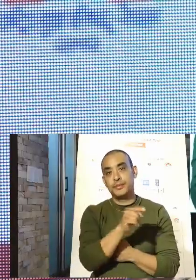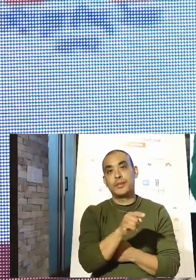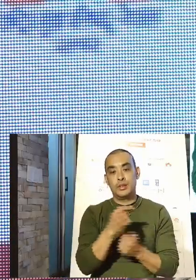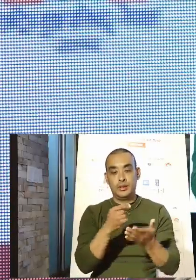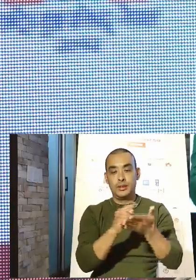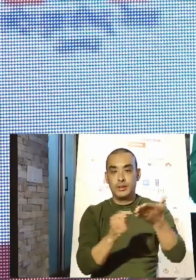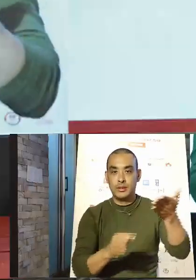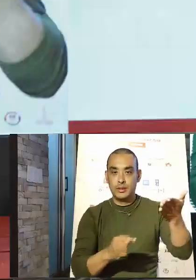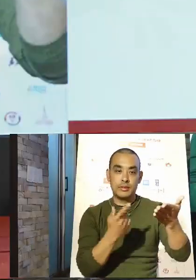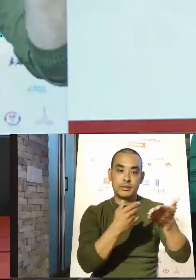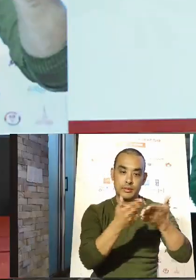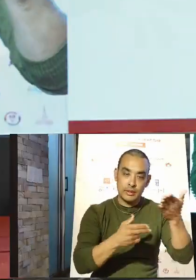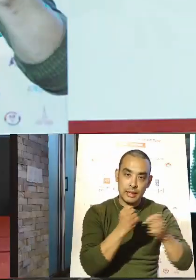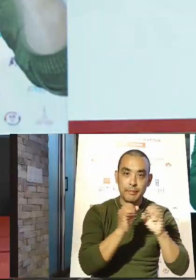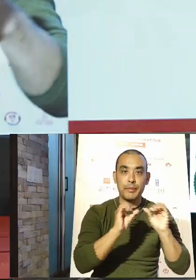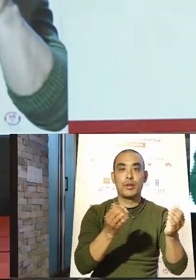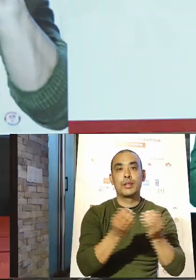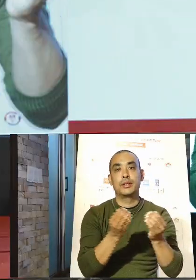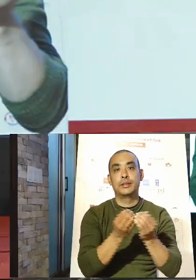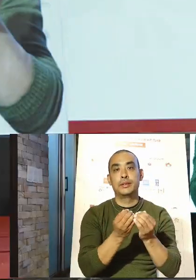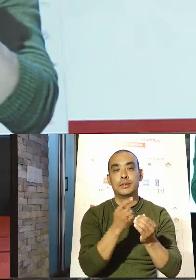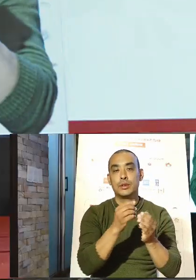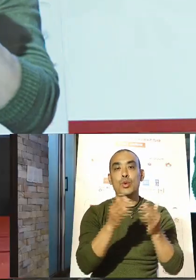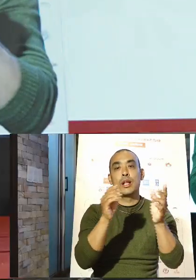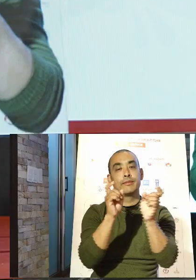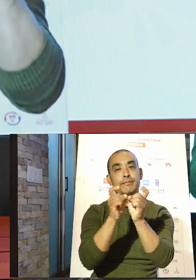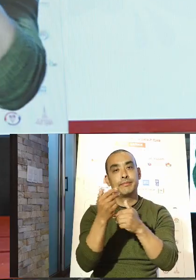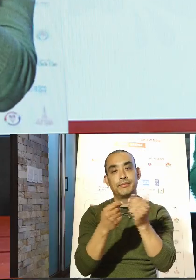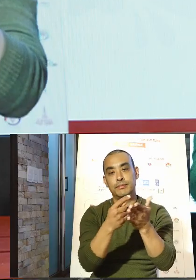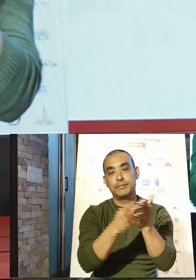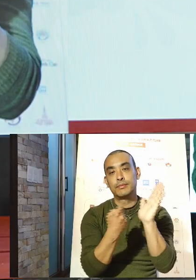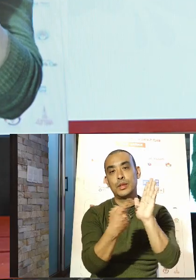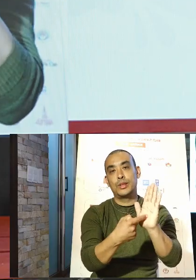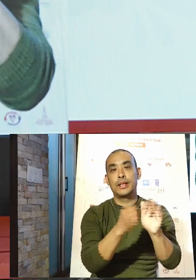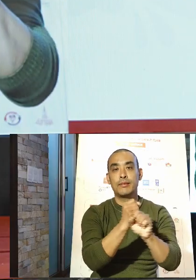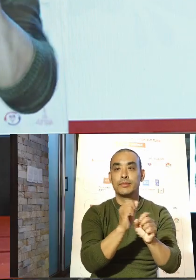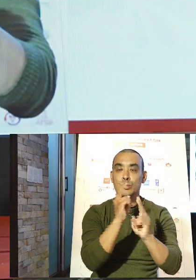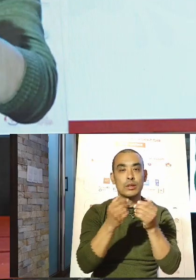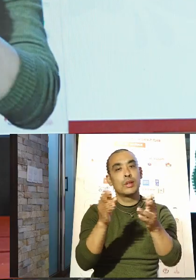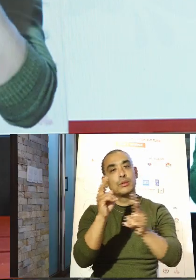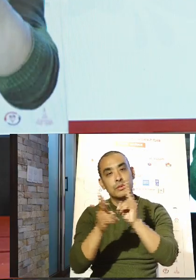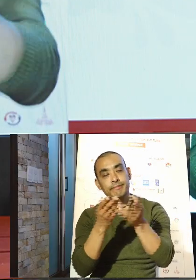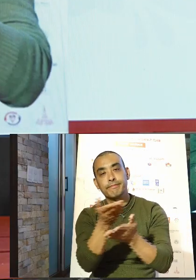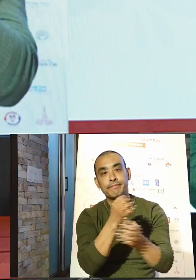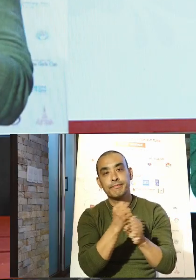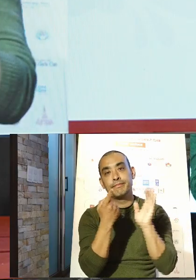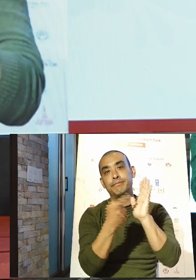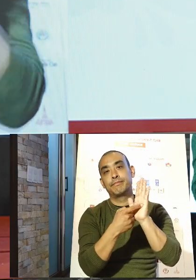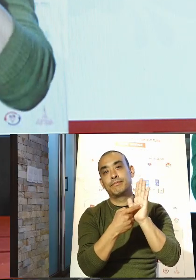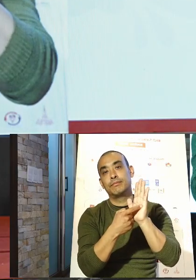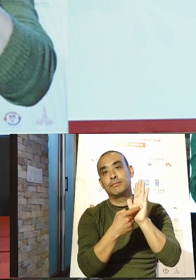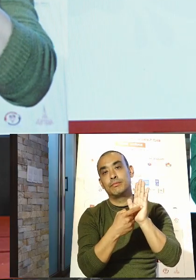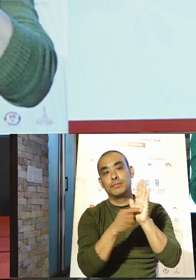the drawings as a sort of visual elicitation, so to open a discussion after the drawing session, starting from the drawings, because it was a way